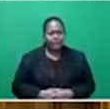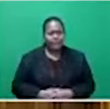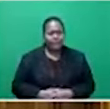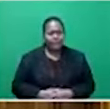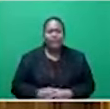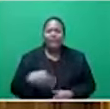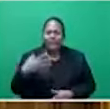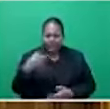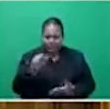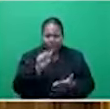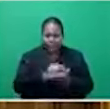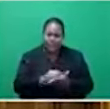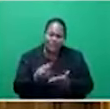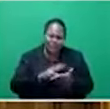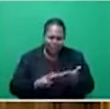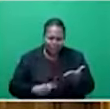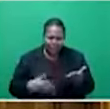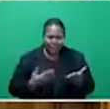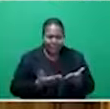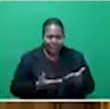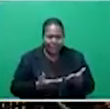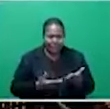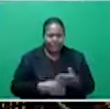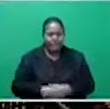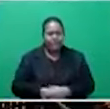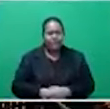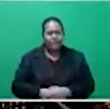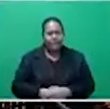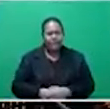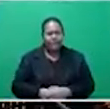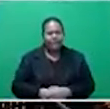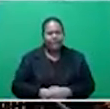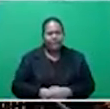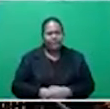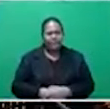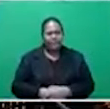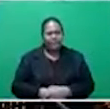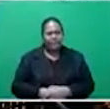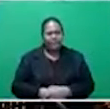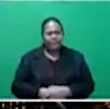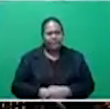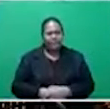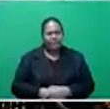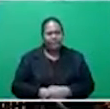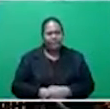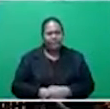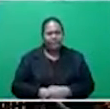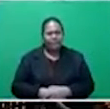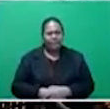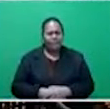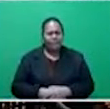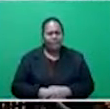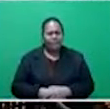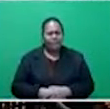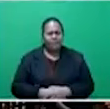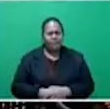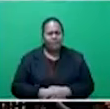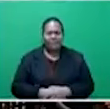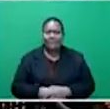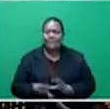read that if he wants to. You have the floor. Mr. Speaker, he doesn't have the right to defame people. He doesn't have the